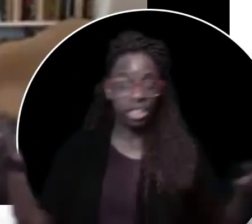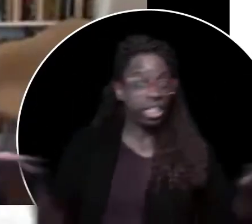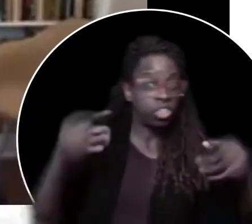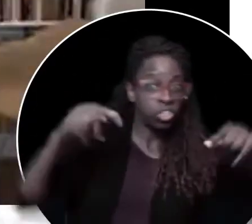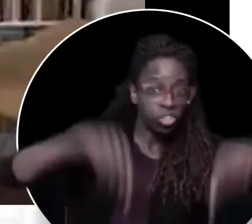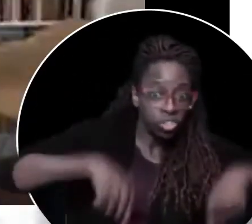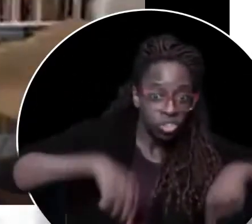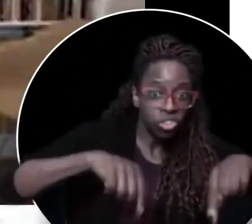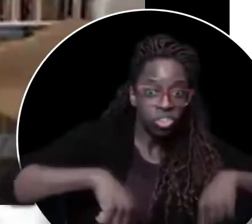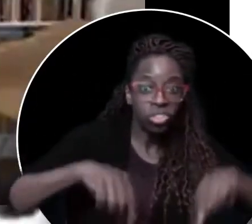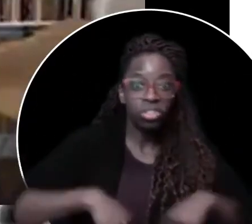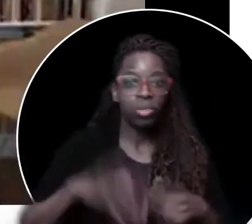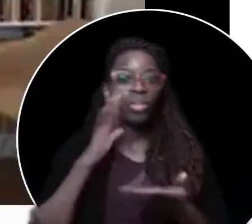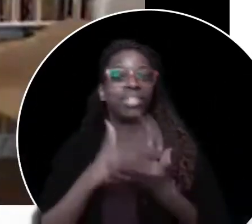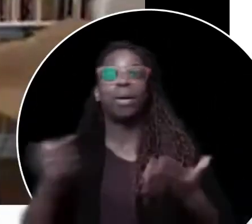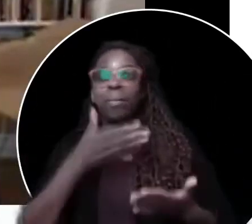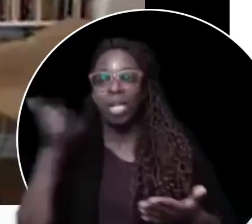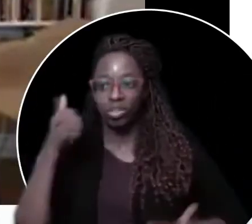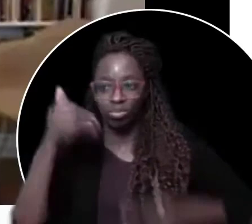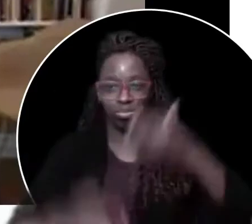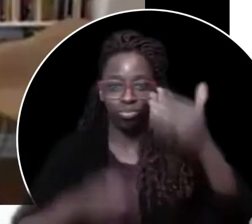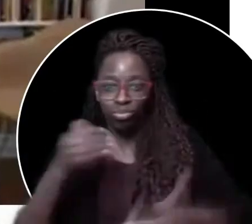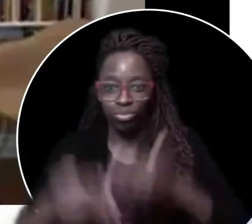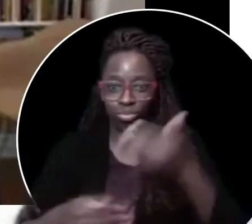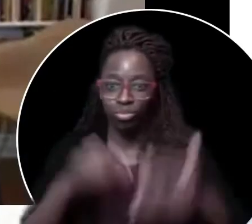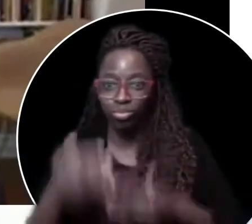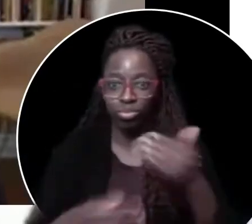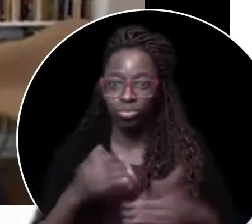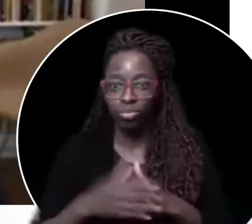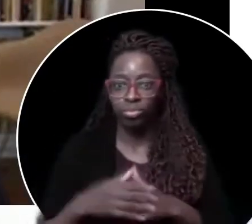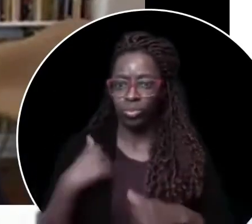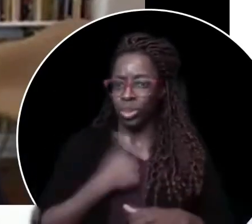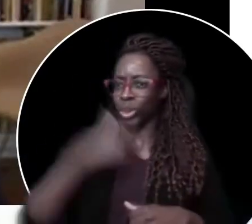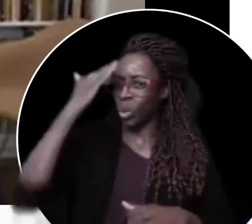diversity doesn't fundamentally change the structures.